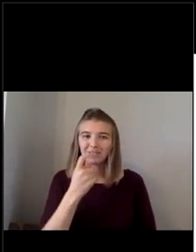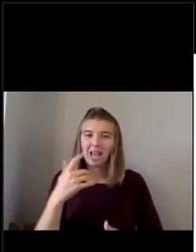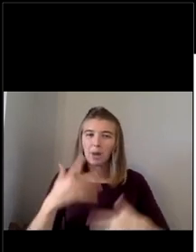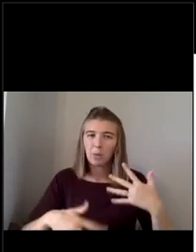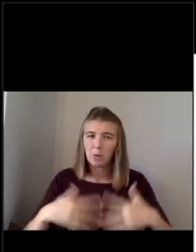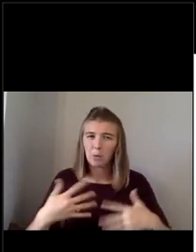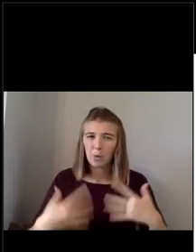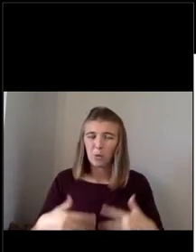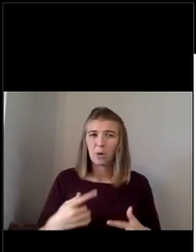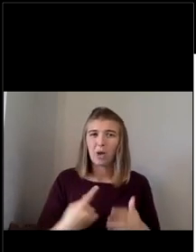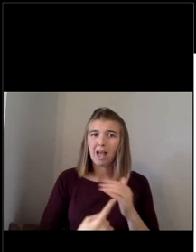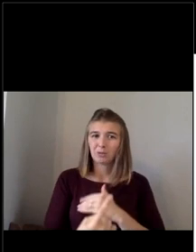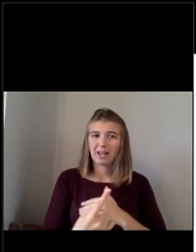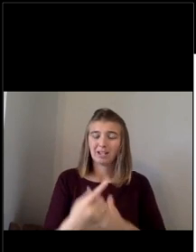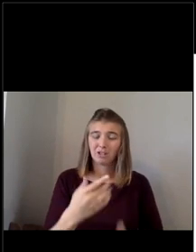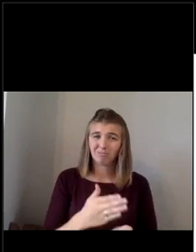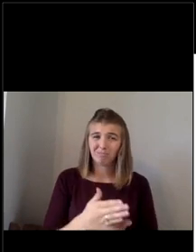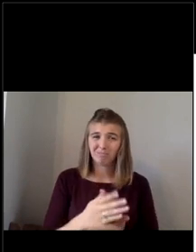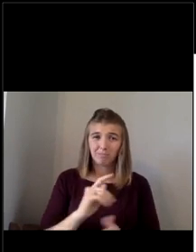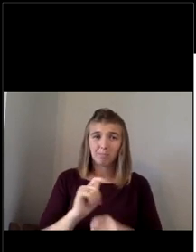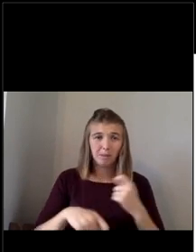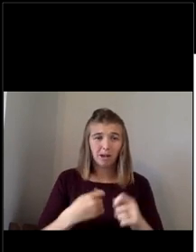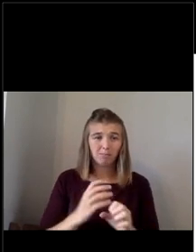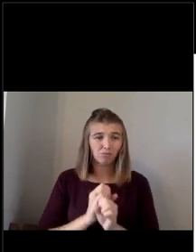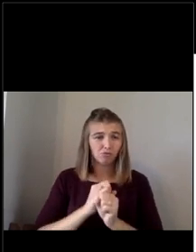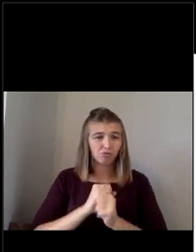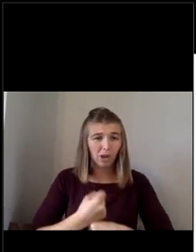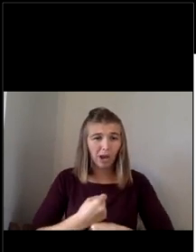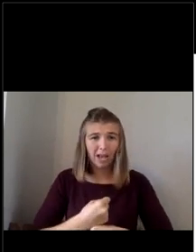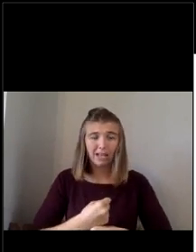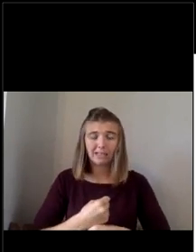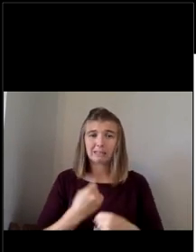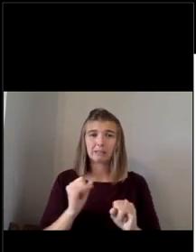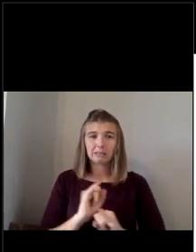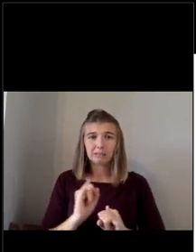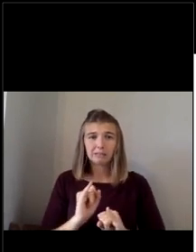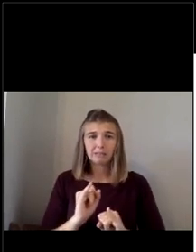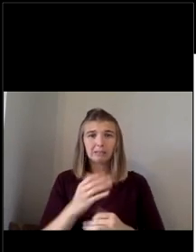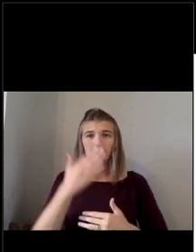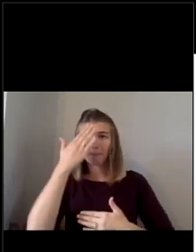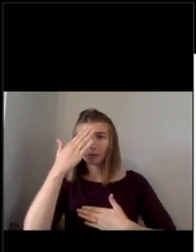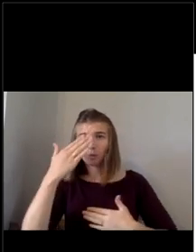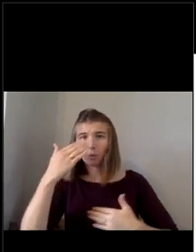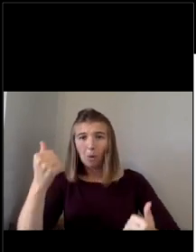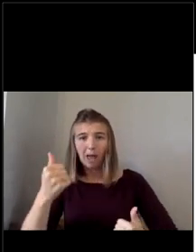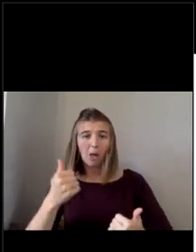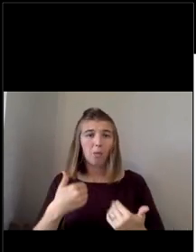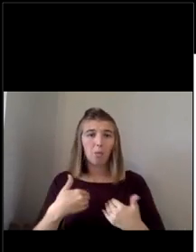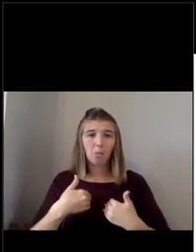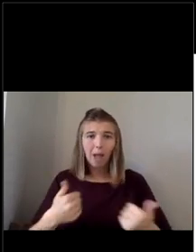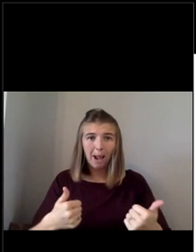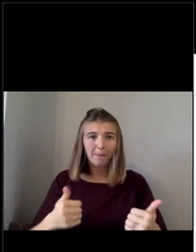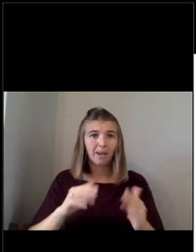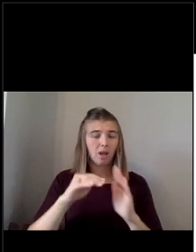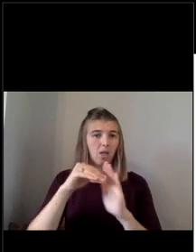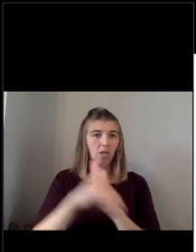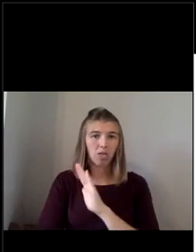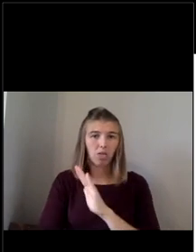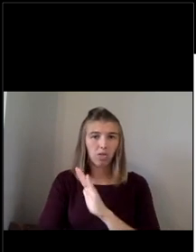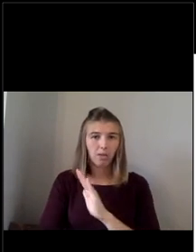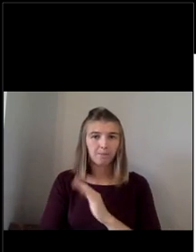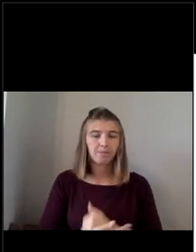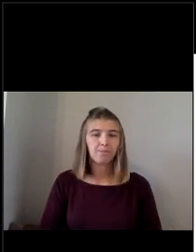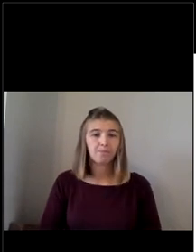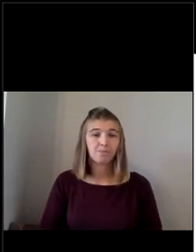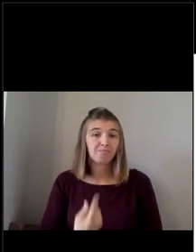chronic stressor. It is toxic to our mental health and to our well-being. And as a member of the academic community, we must strive